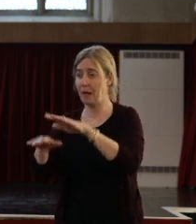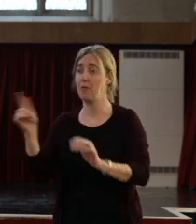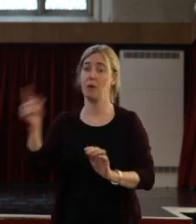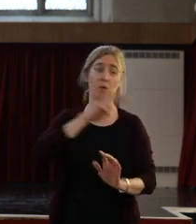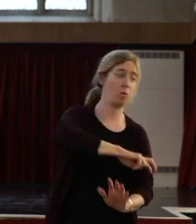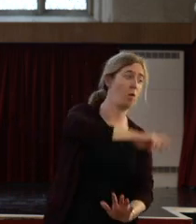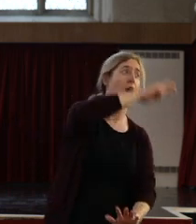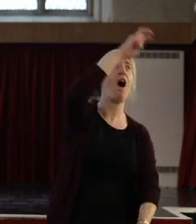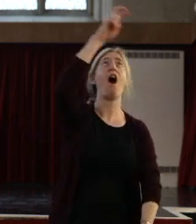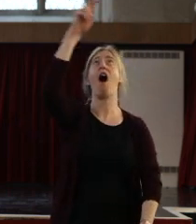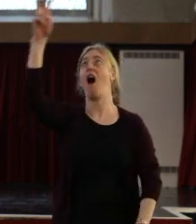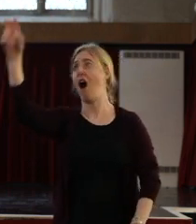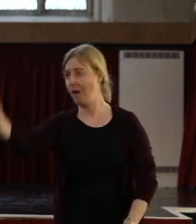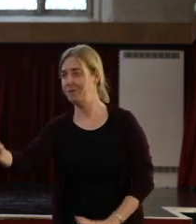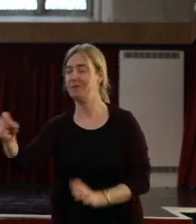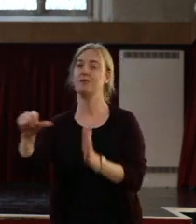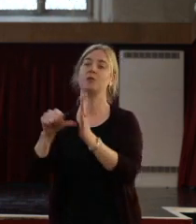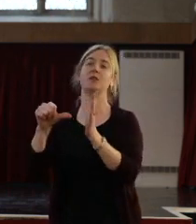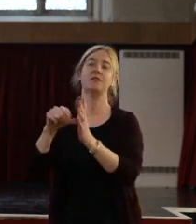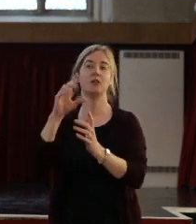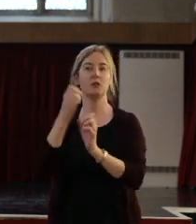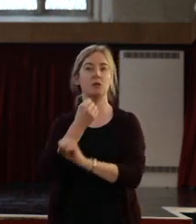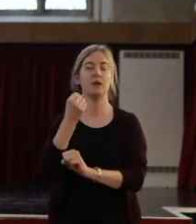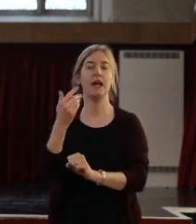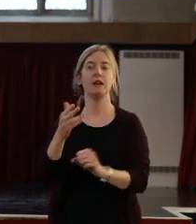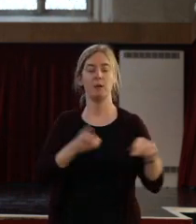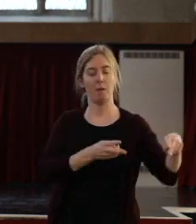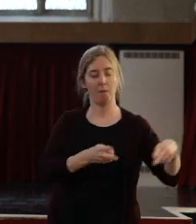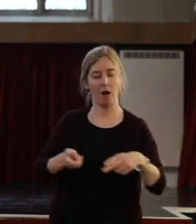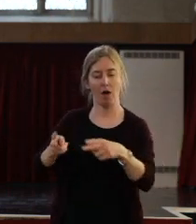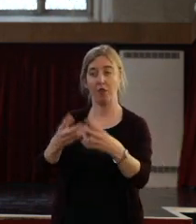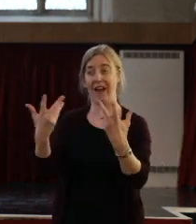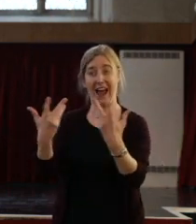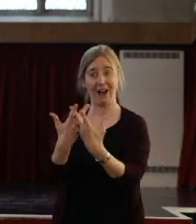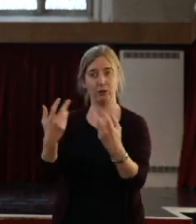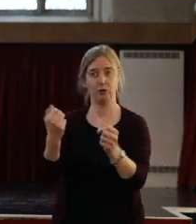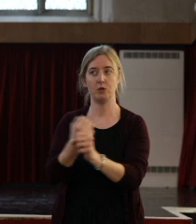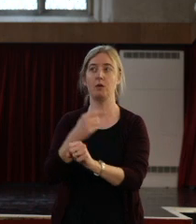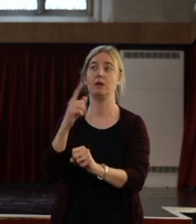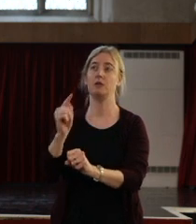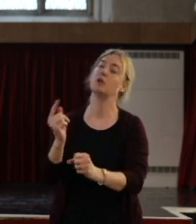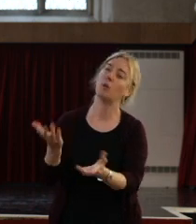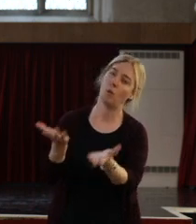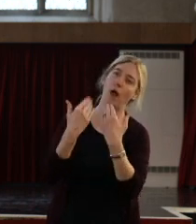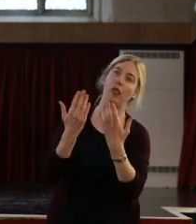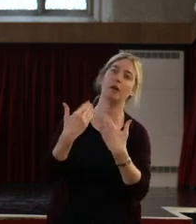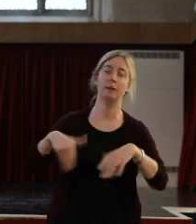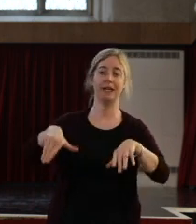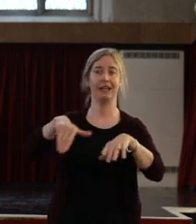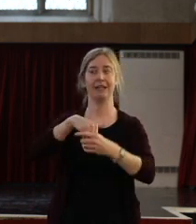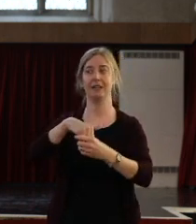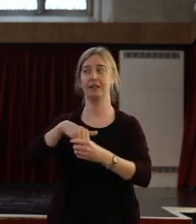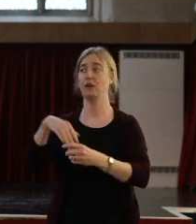a mountain. It did to me, and it's got to feel like a path and a wide path, which is come on in. So in terms of the budget and stuff,